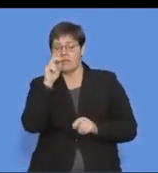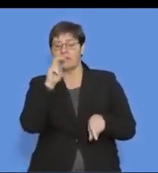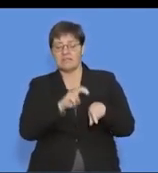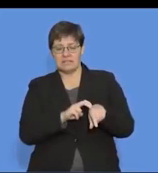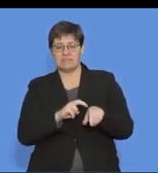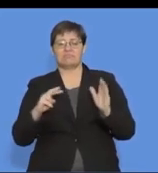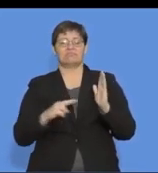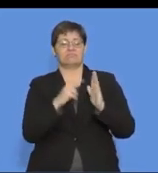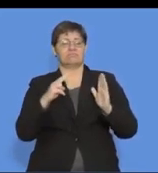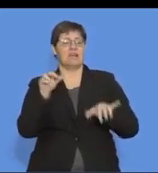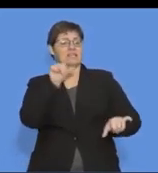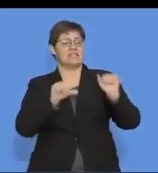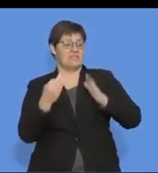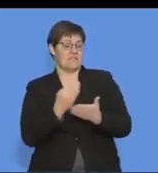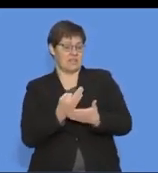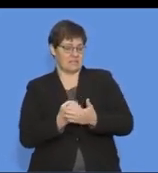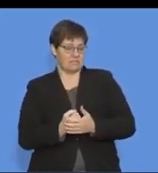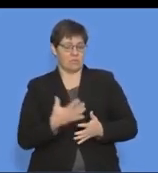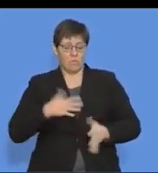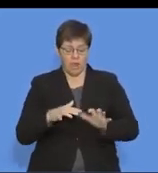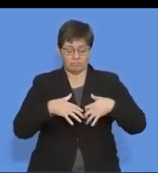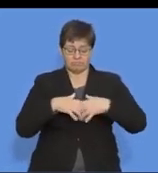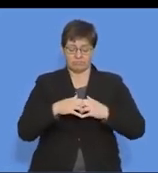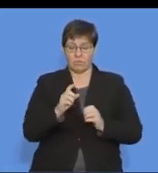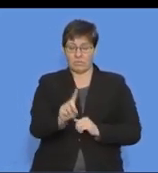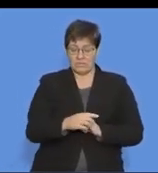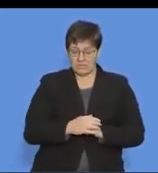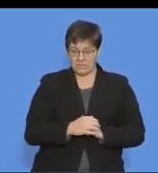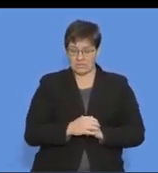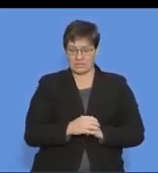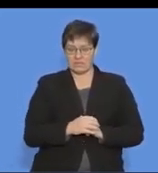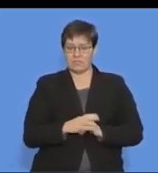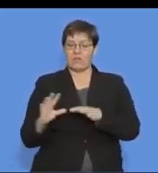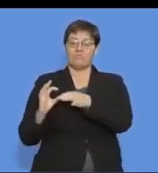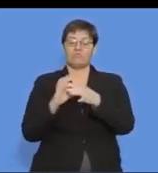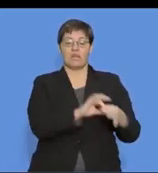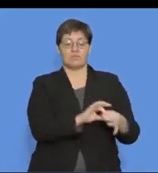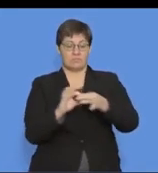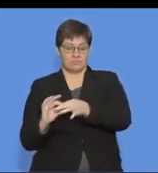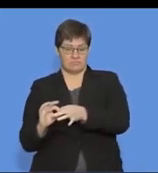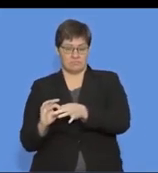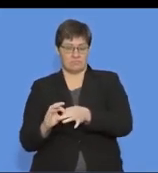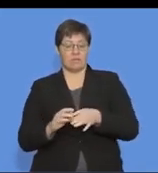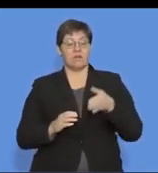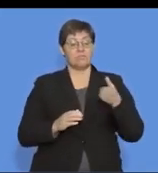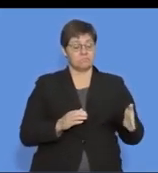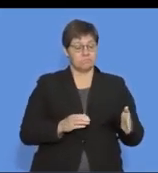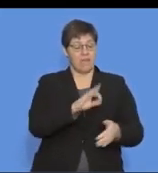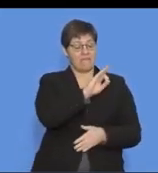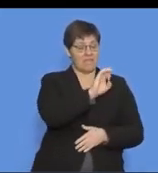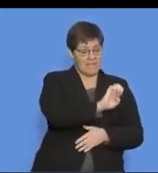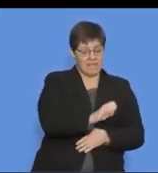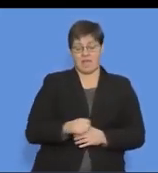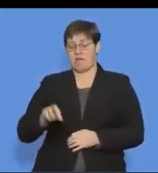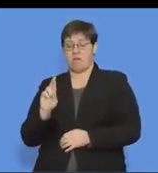a scientific fact. So what is it that we want to establish here? We want to establish the relationship that exists between electrostatic